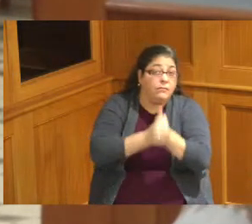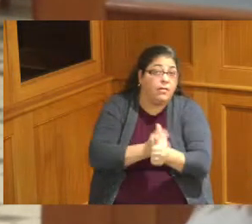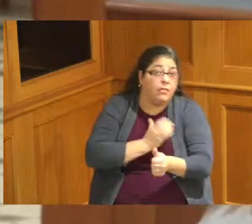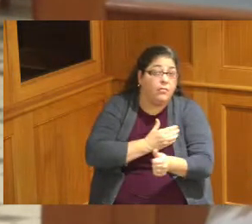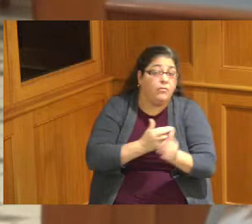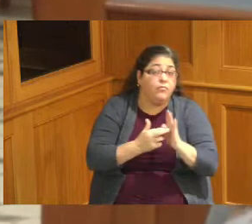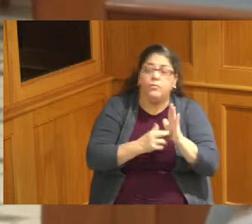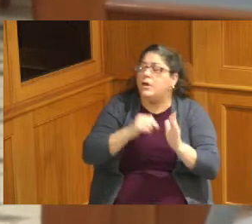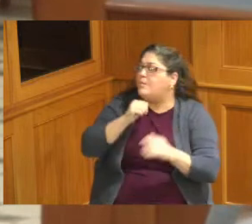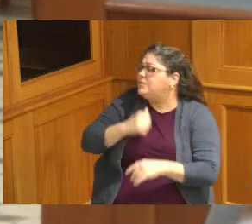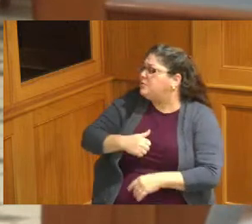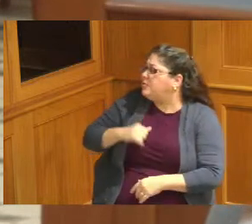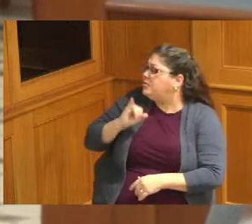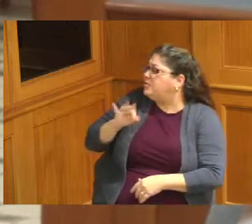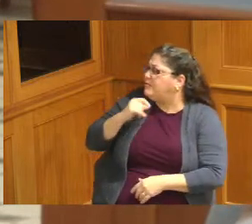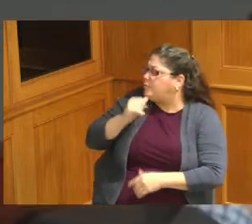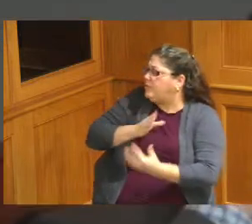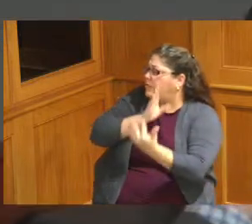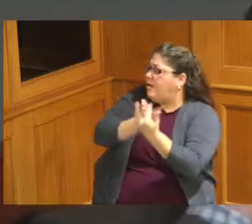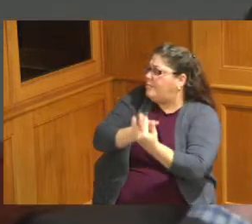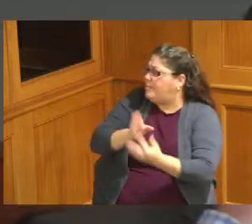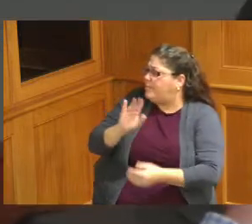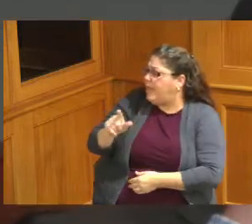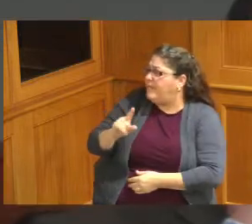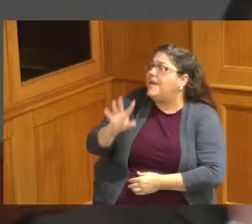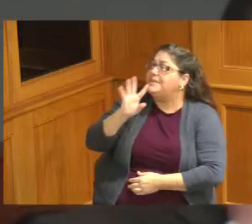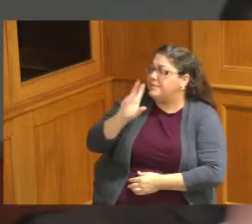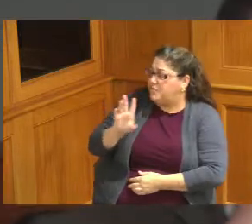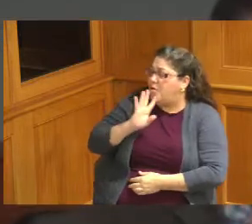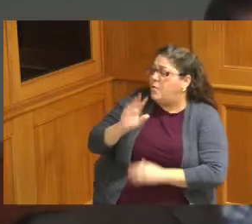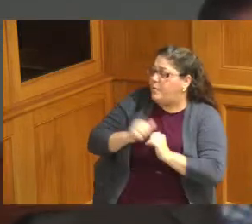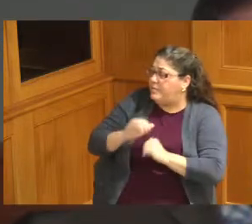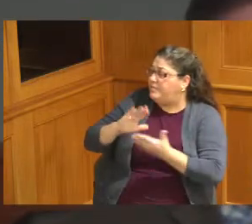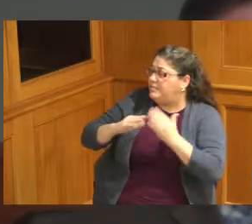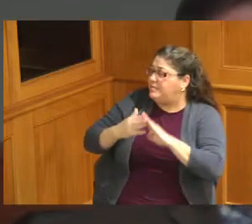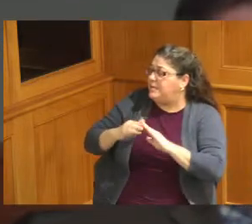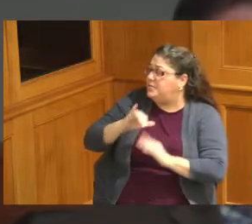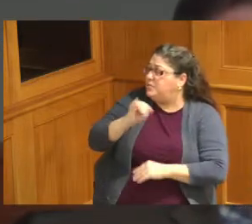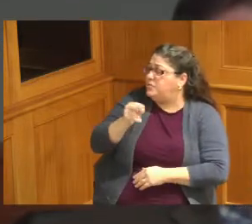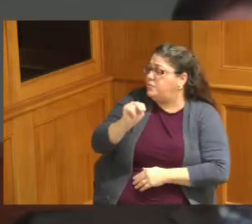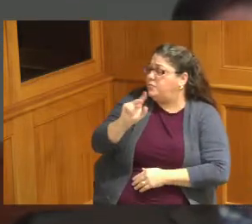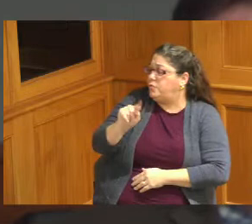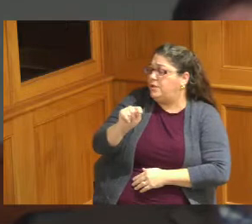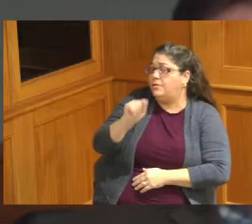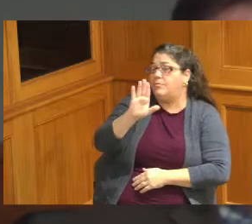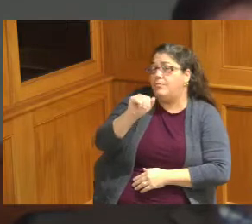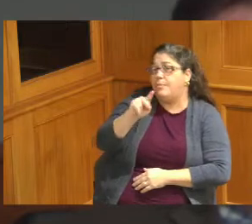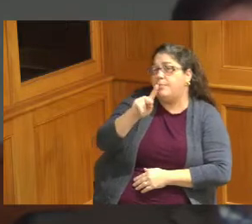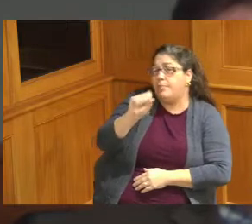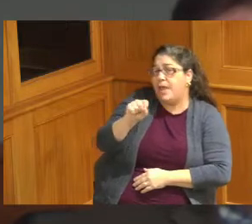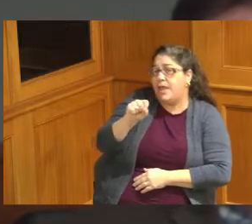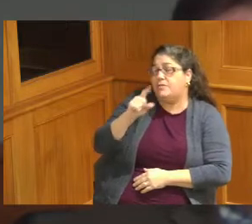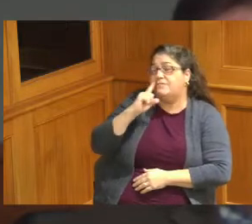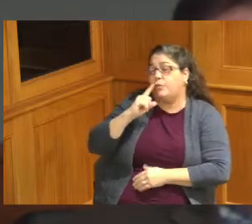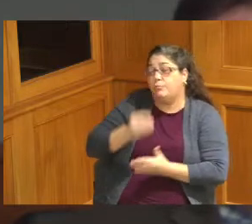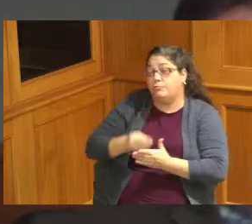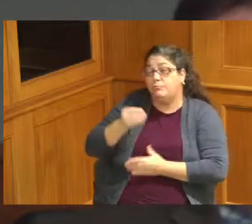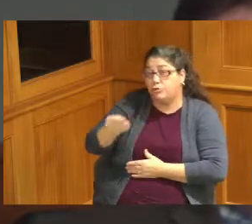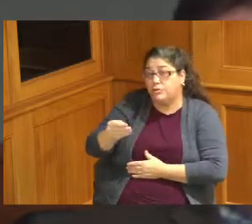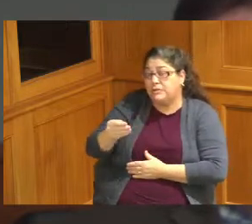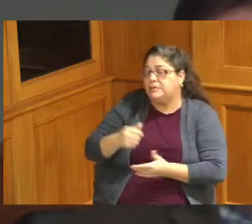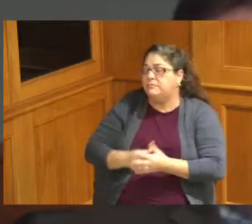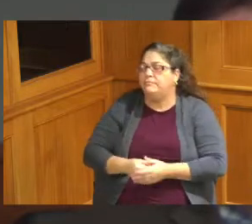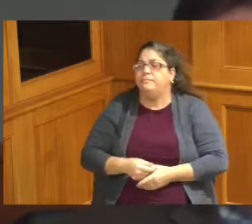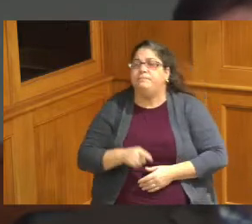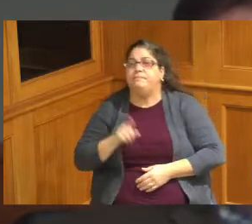interrupt Mr. Bell, I have not talked with the city about this. The joint banks policy related to purchasing